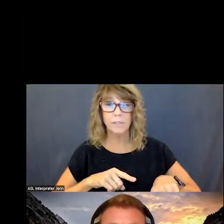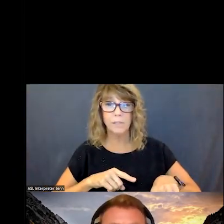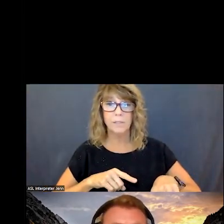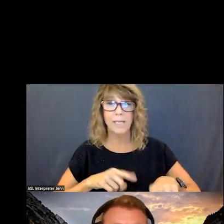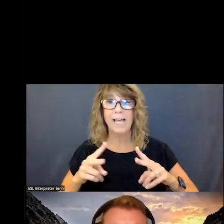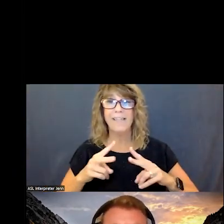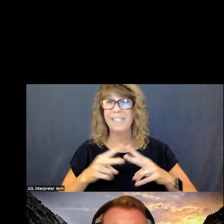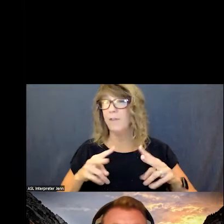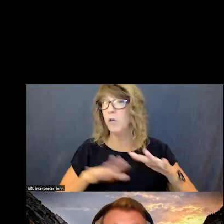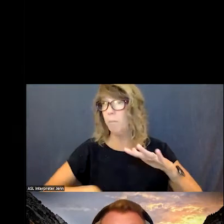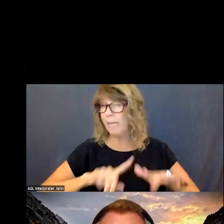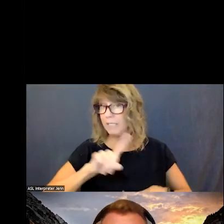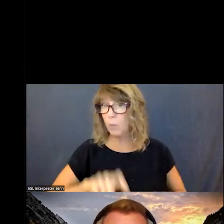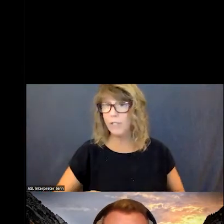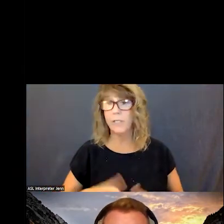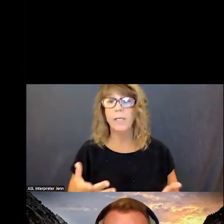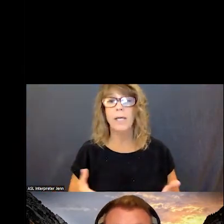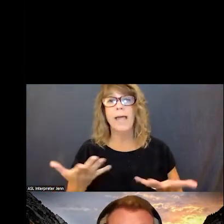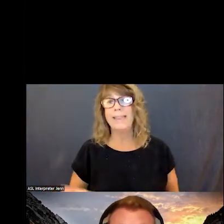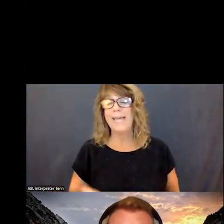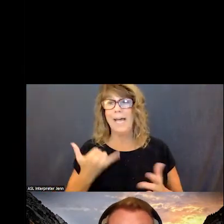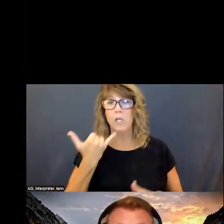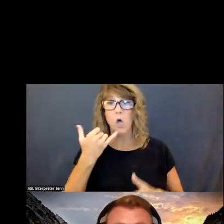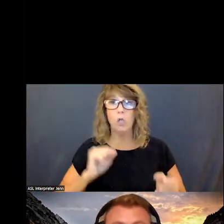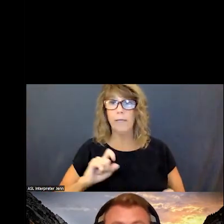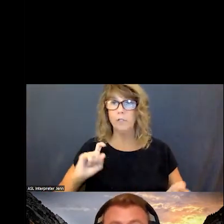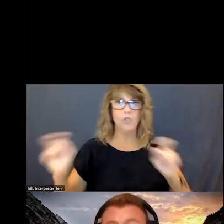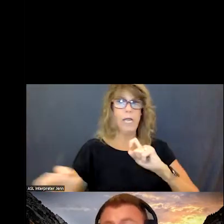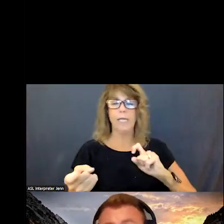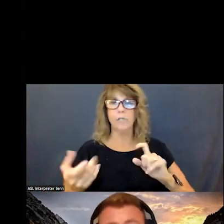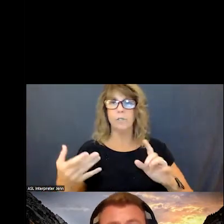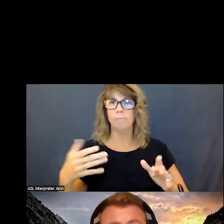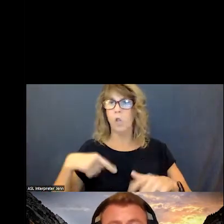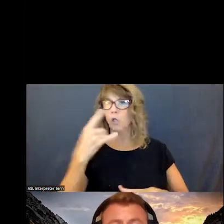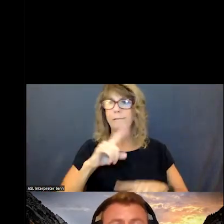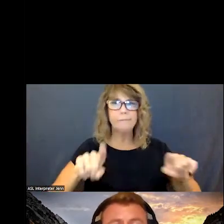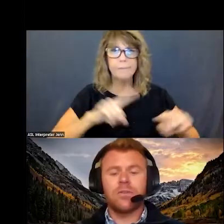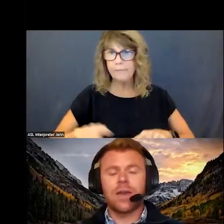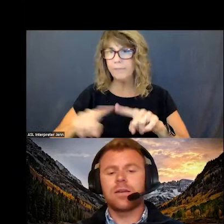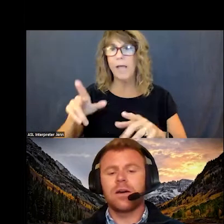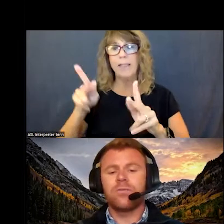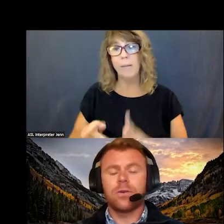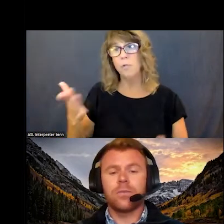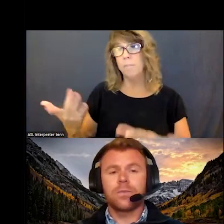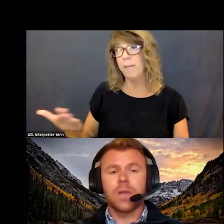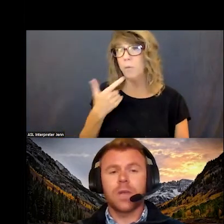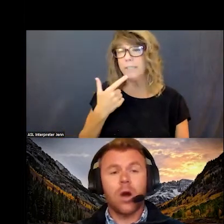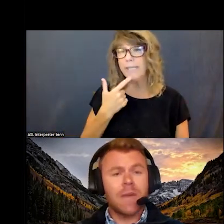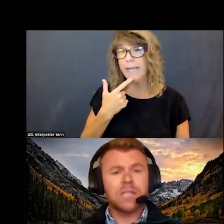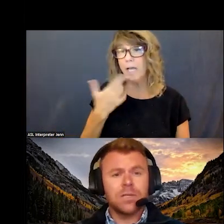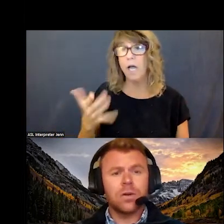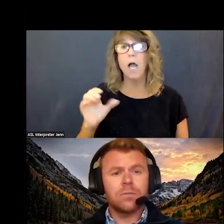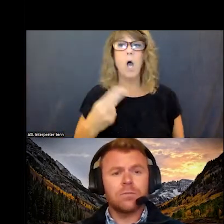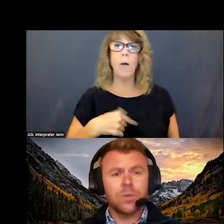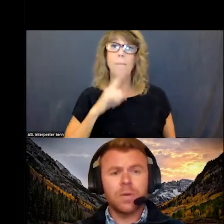basic question, the call can take many forms. That person could say something to the effect of, oh, I'm